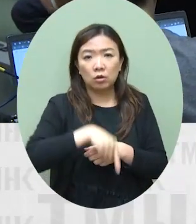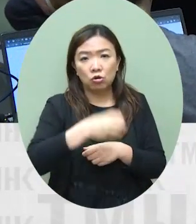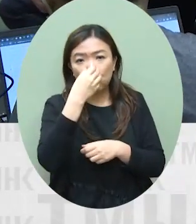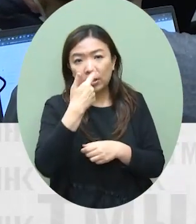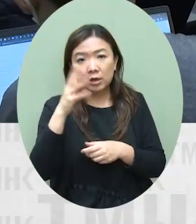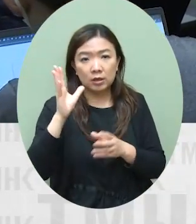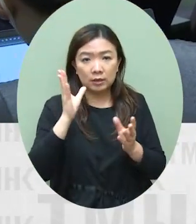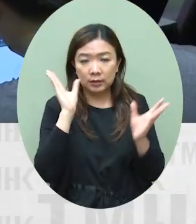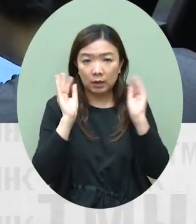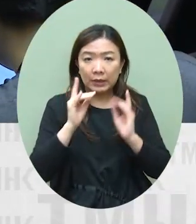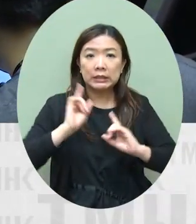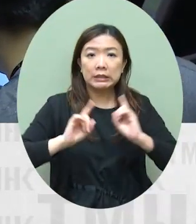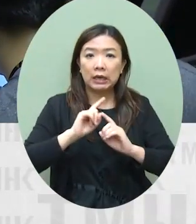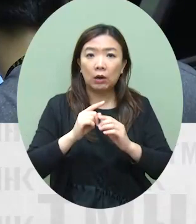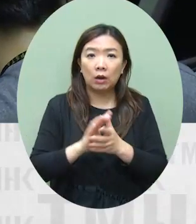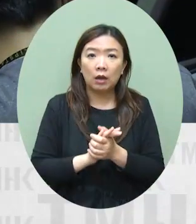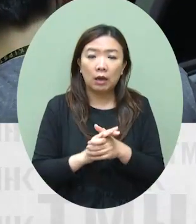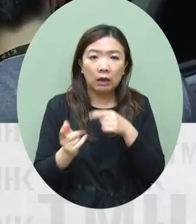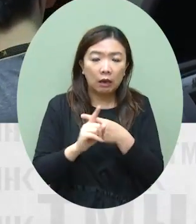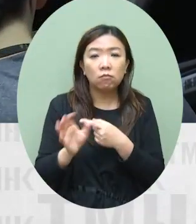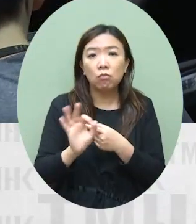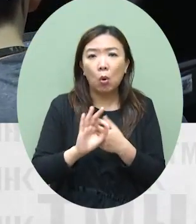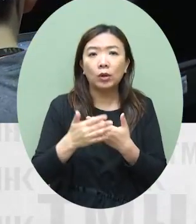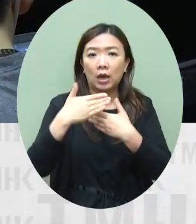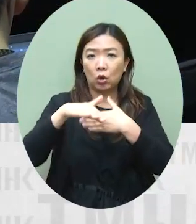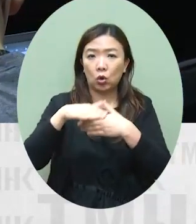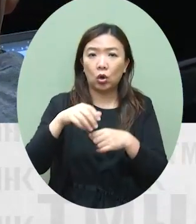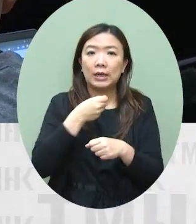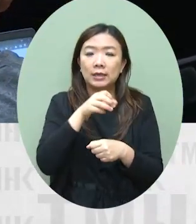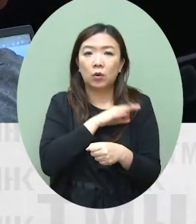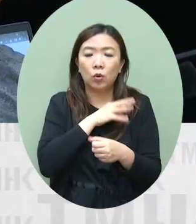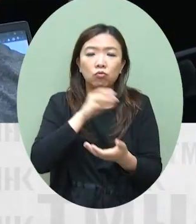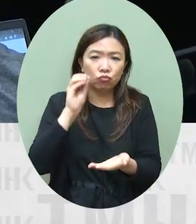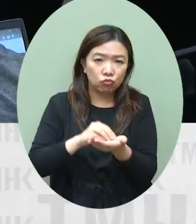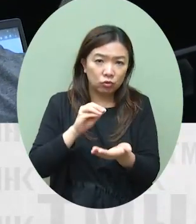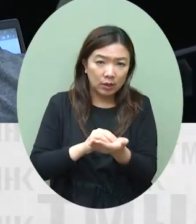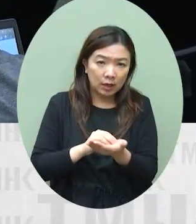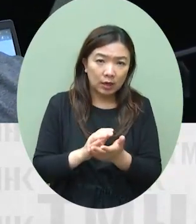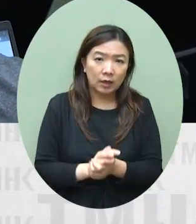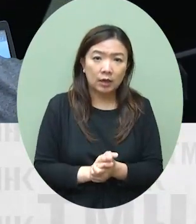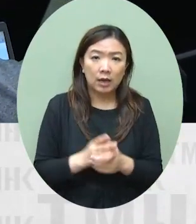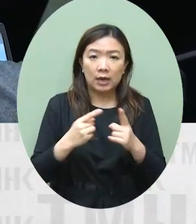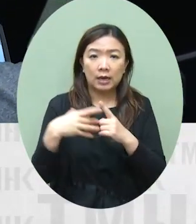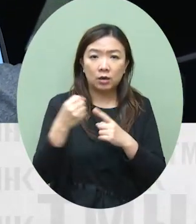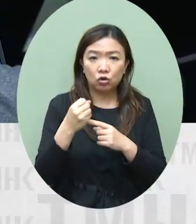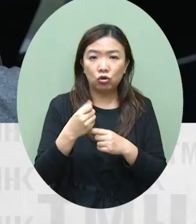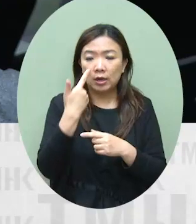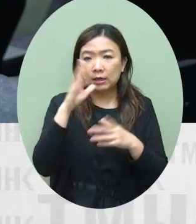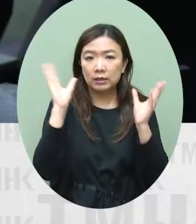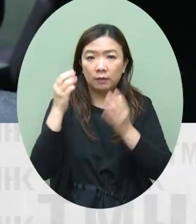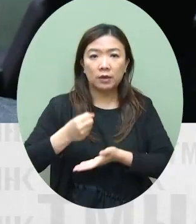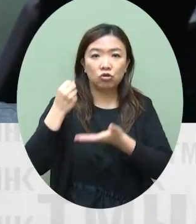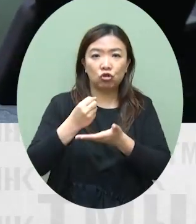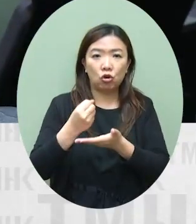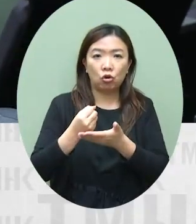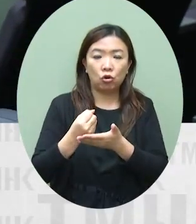have withdrawn from a human rights press award. And a former university scholar known for outspokenness in the